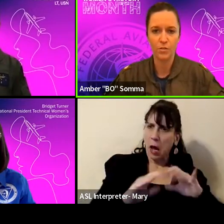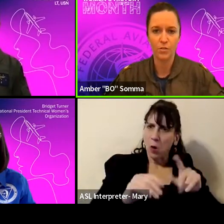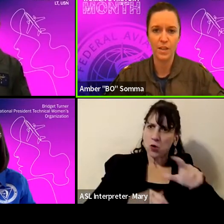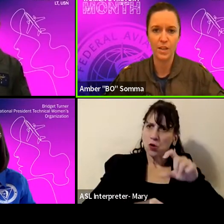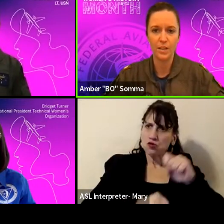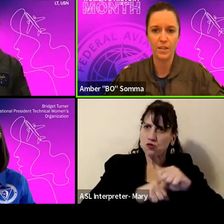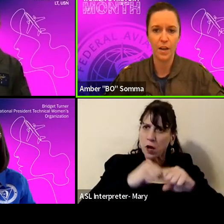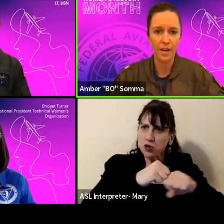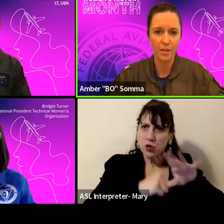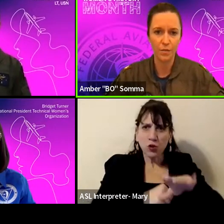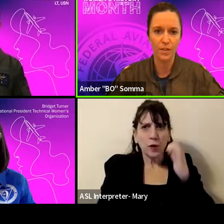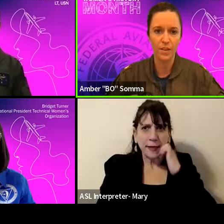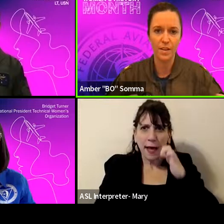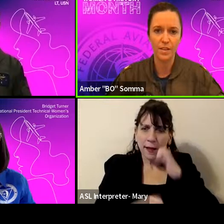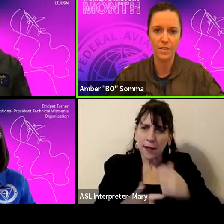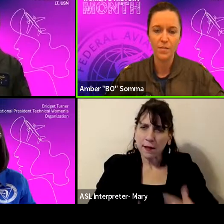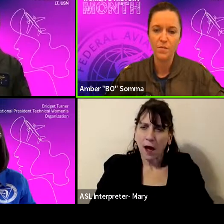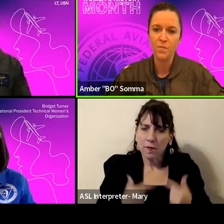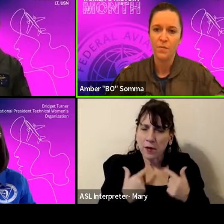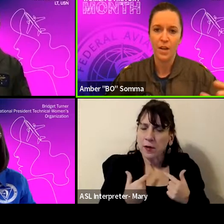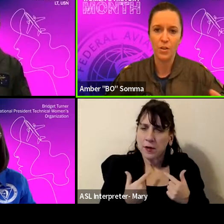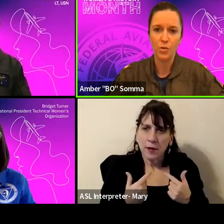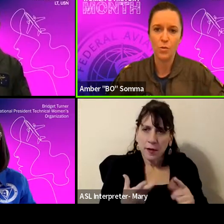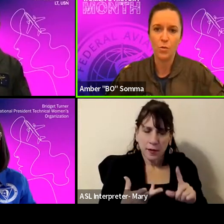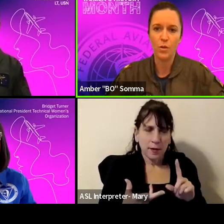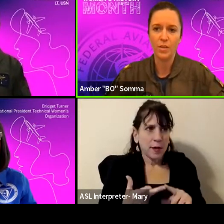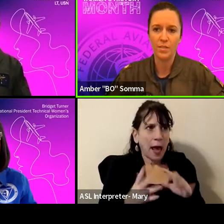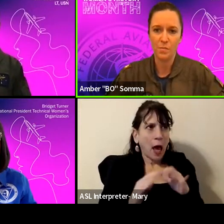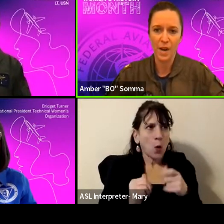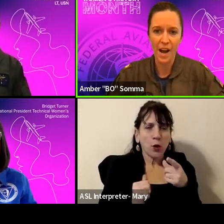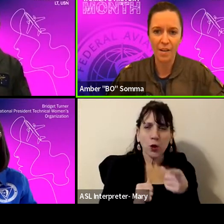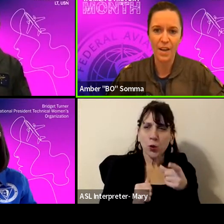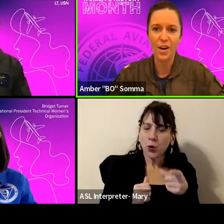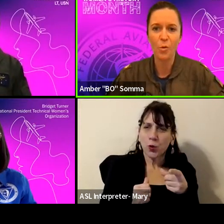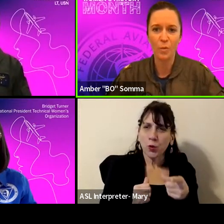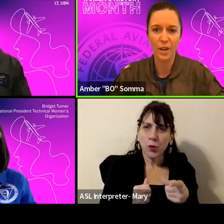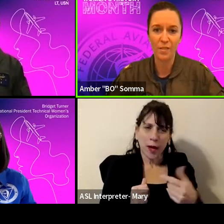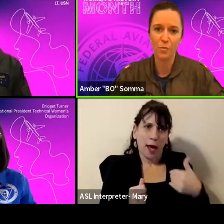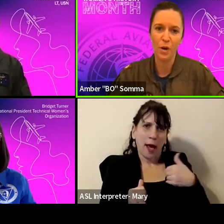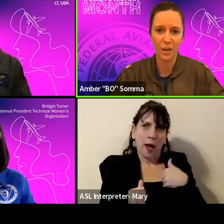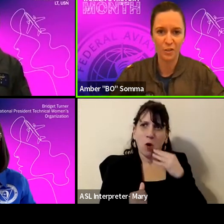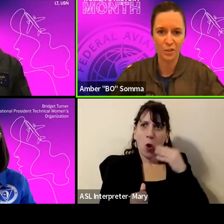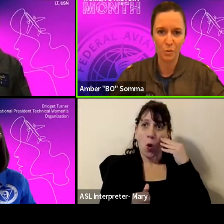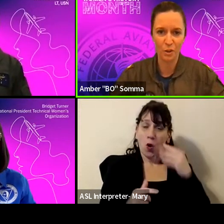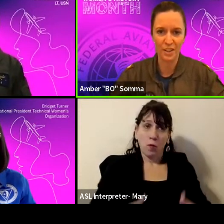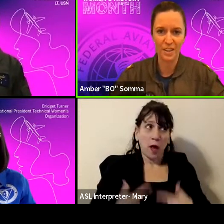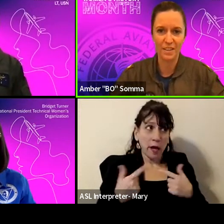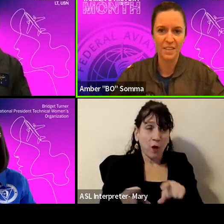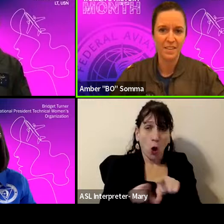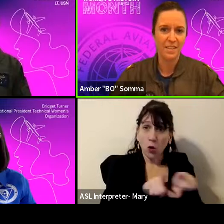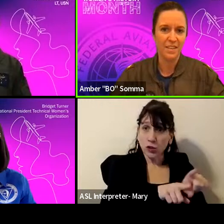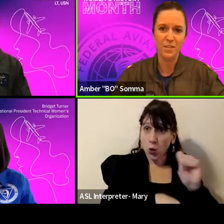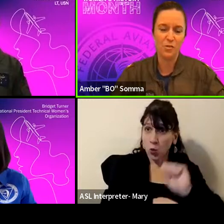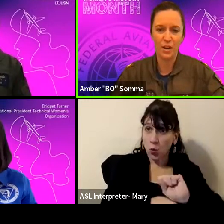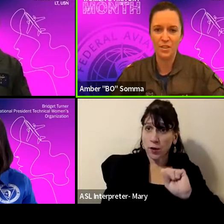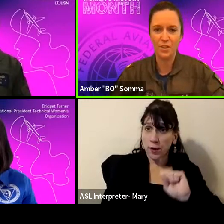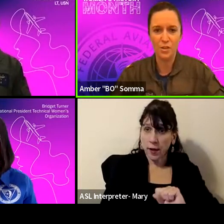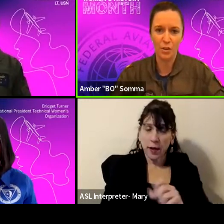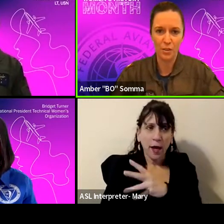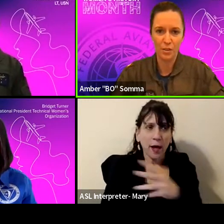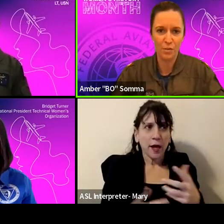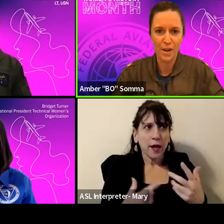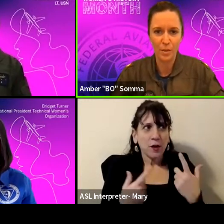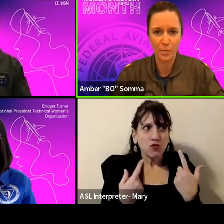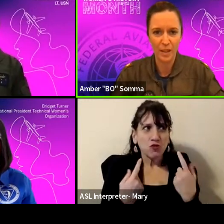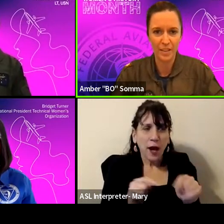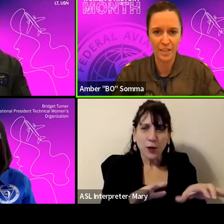your daily life and how do you have that home life while also working and trying to do